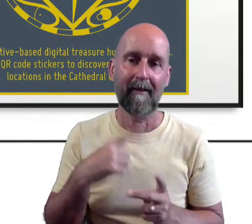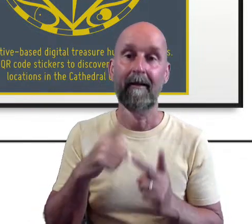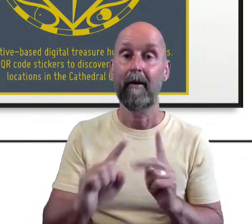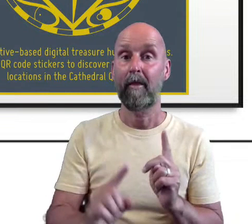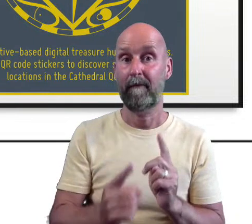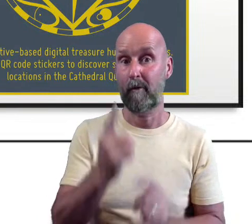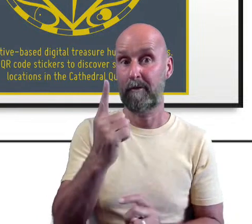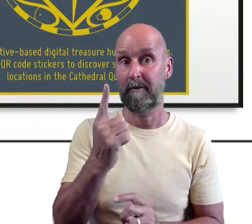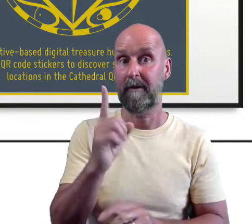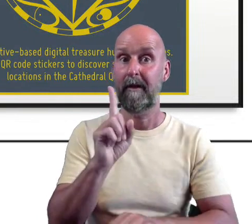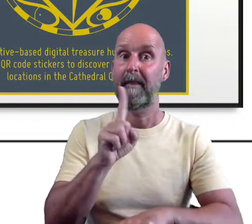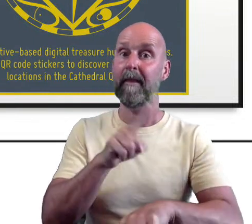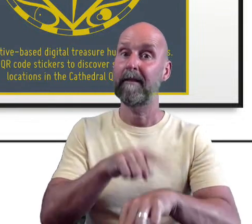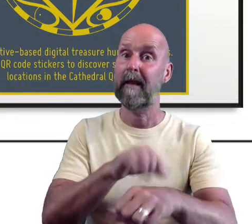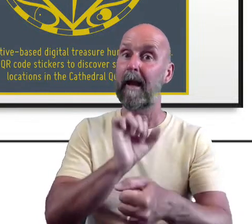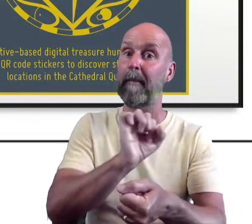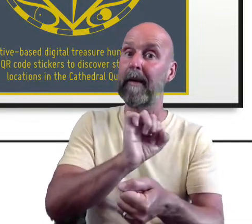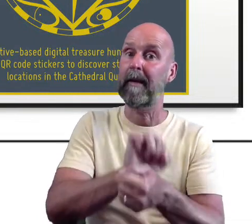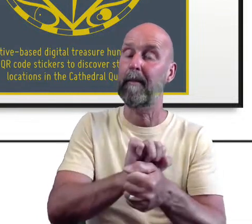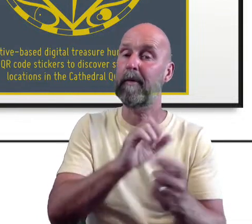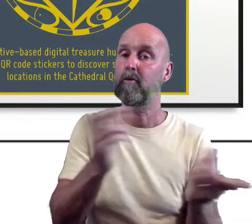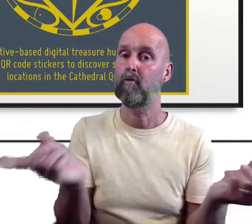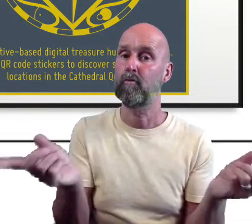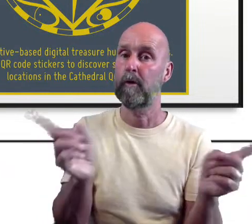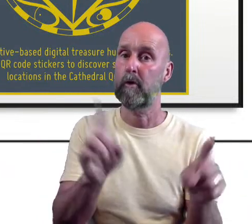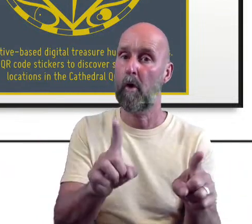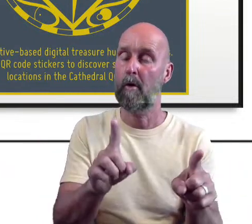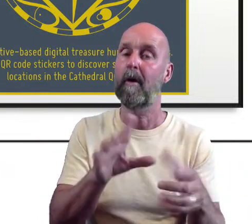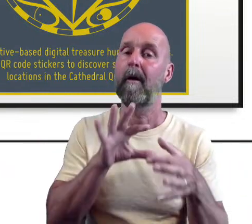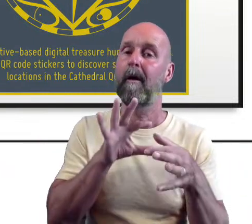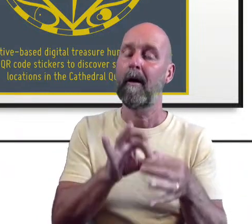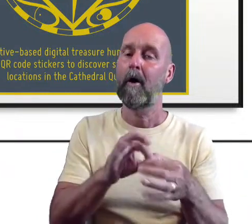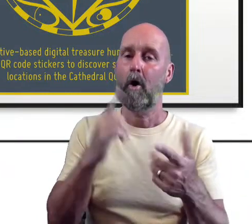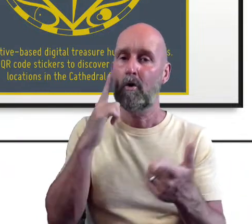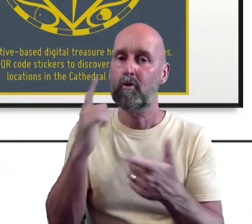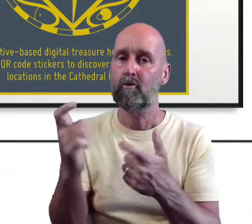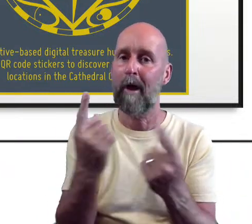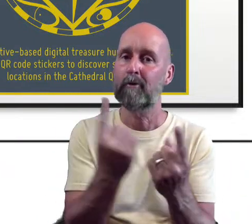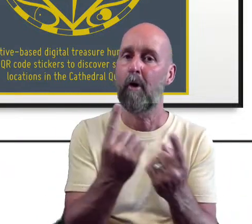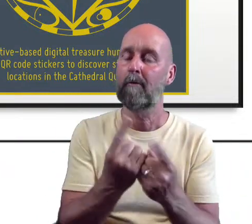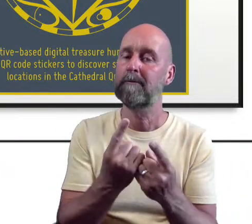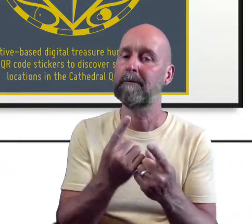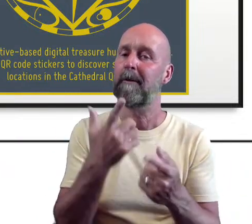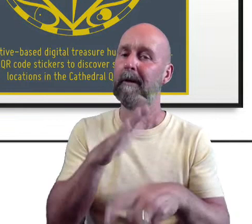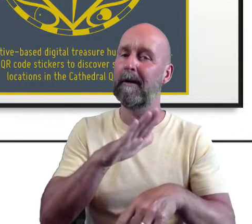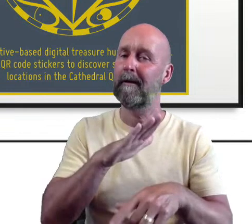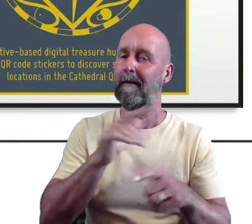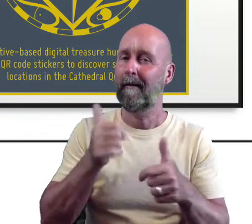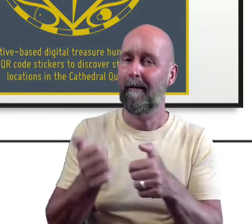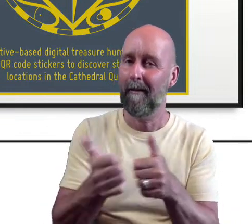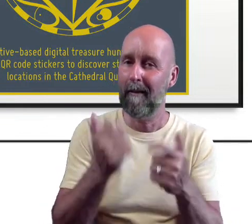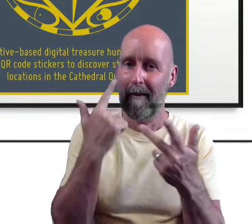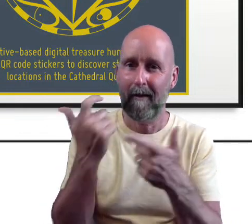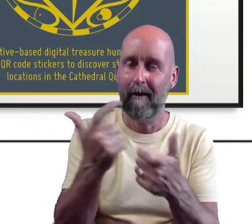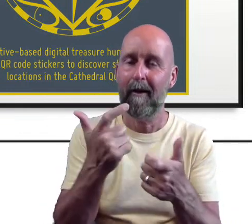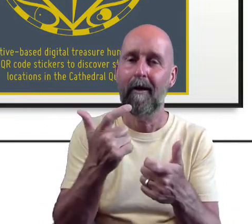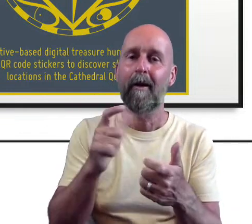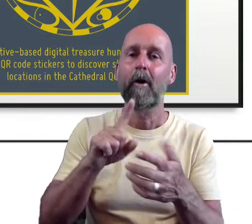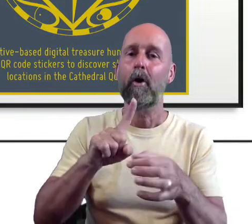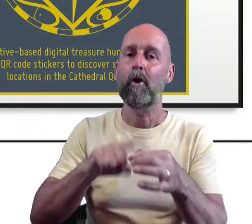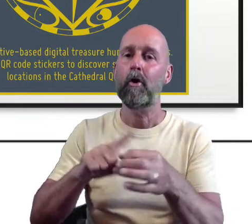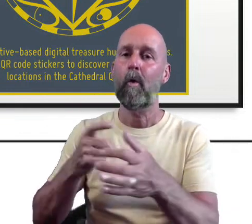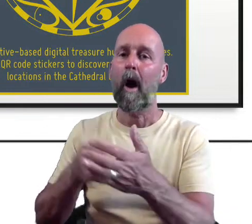Return. So The Timekeeper's Return is a story-based treasure hunt designed for all ages, in which players scan QR codes to discover the